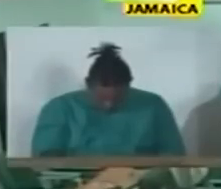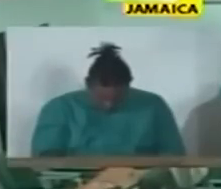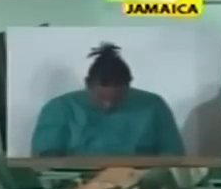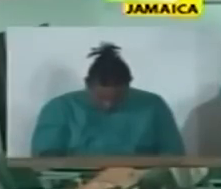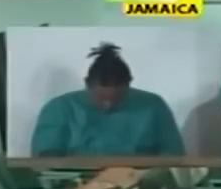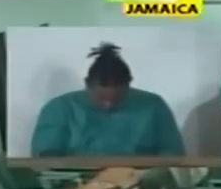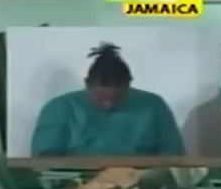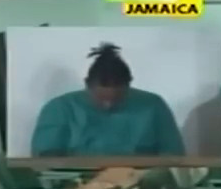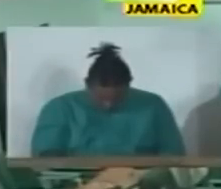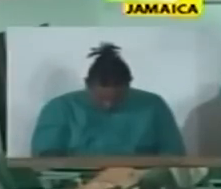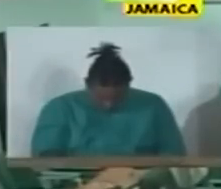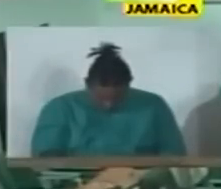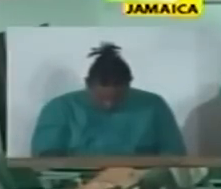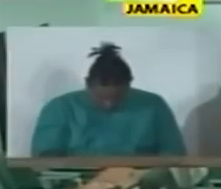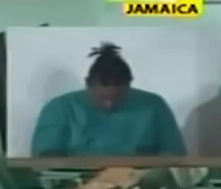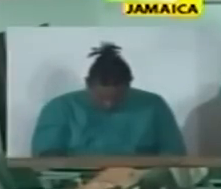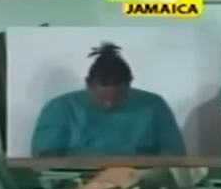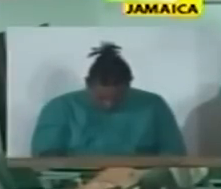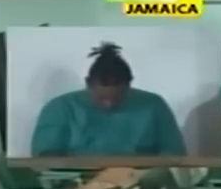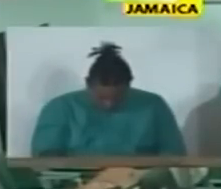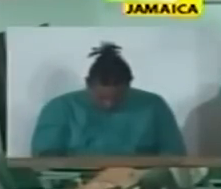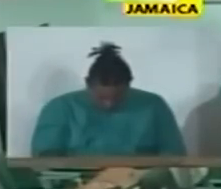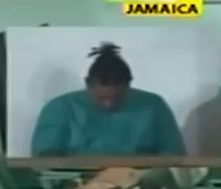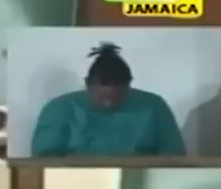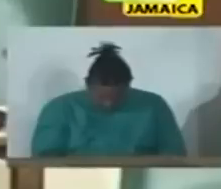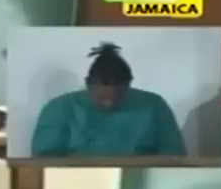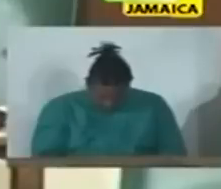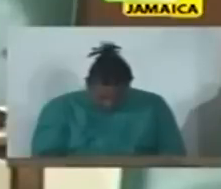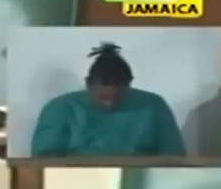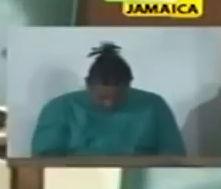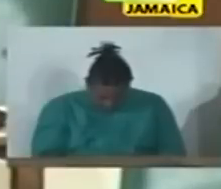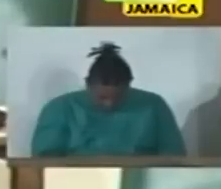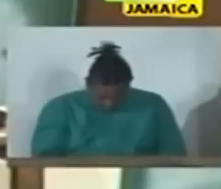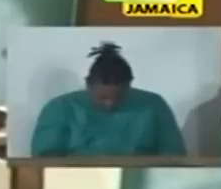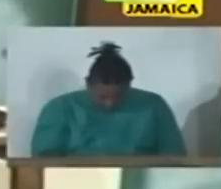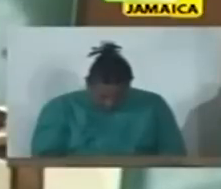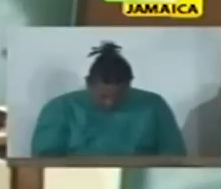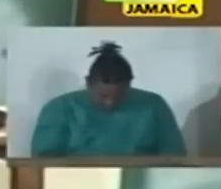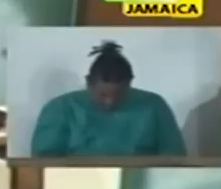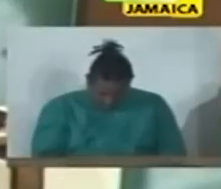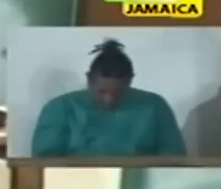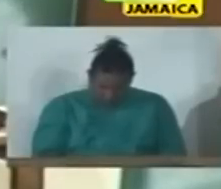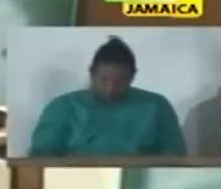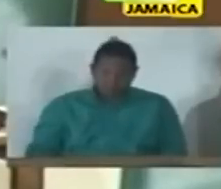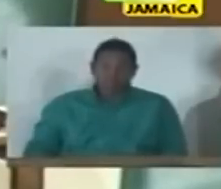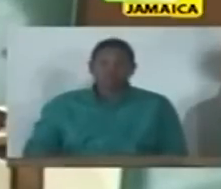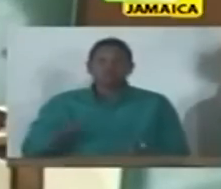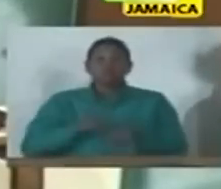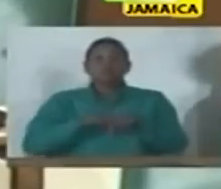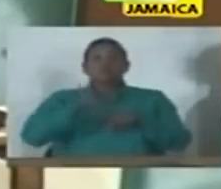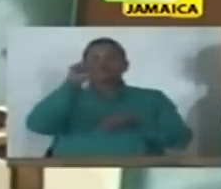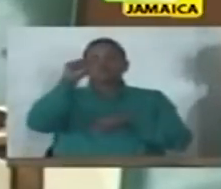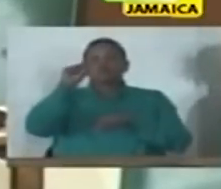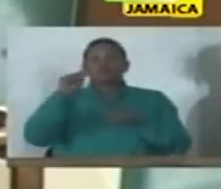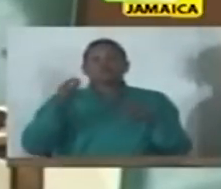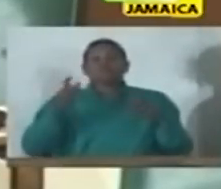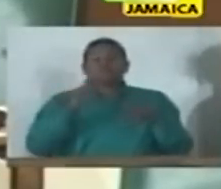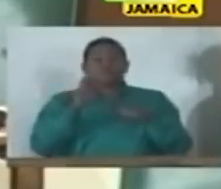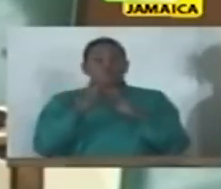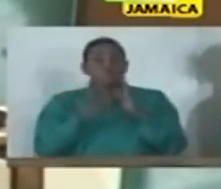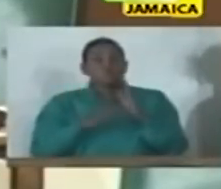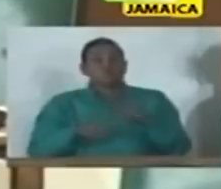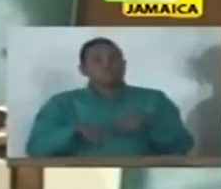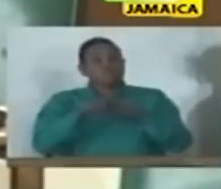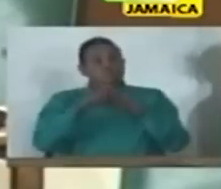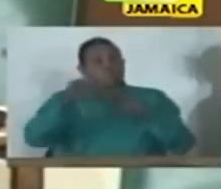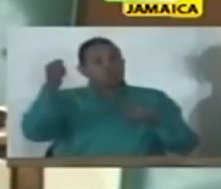Mr. President, the time being 1:20, may the standing orders be suspended to allow the sitting to continue beyond 1:30